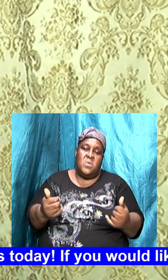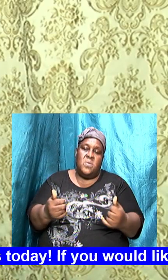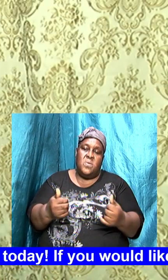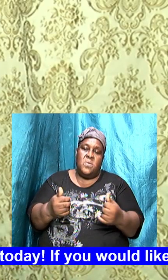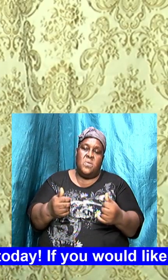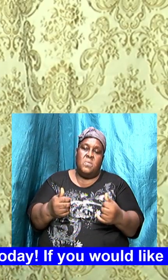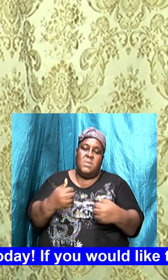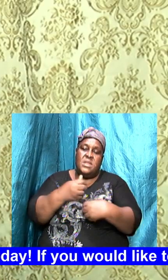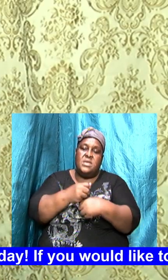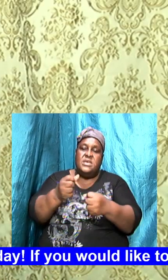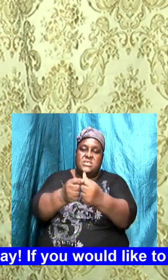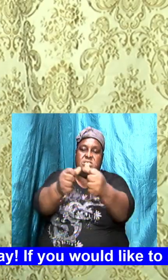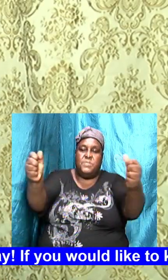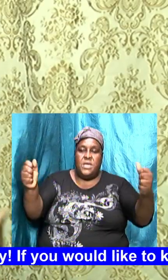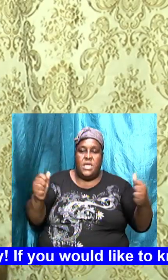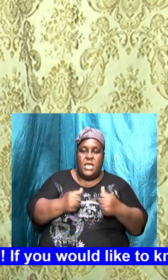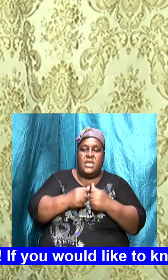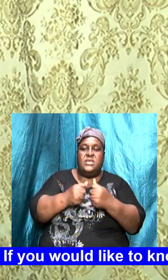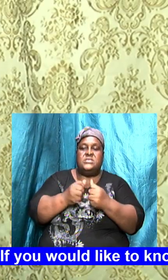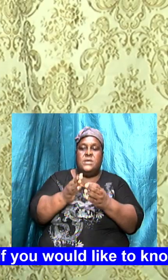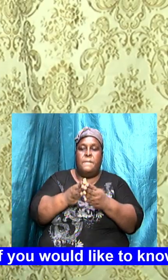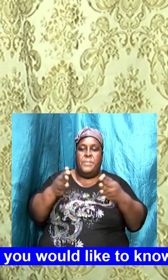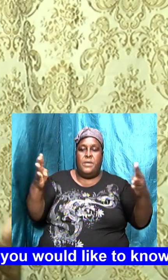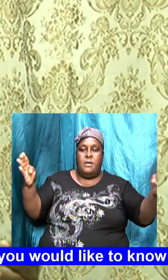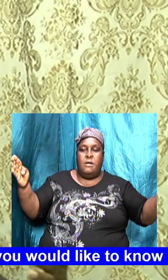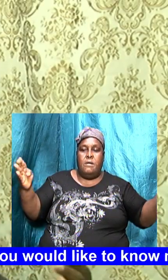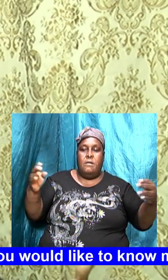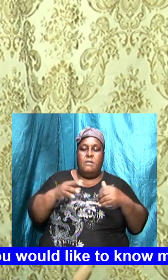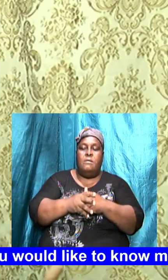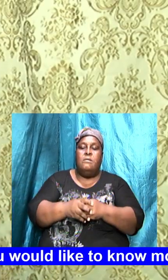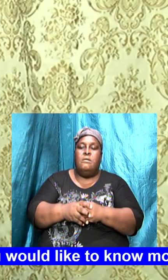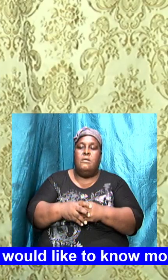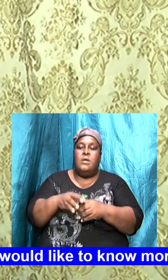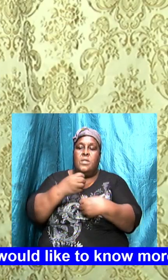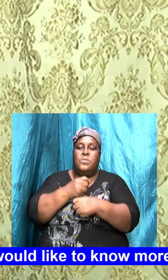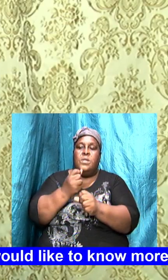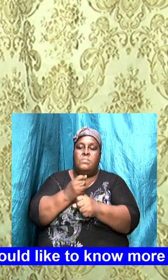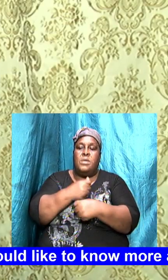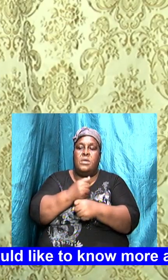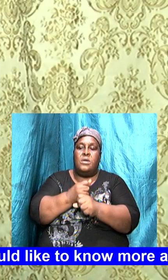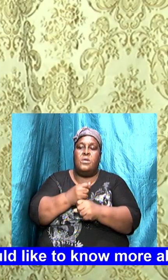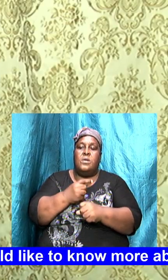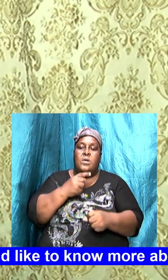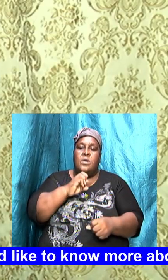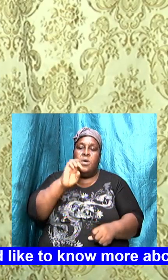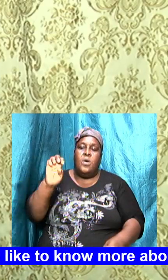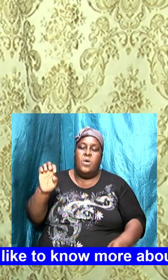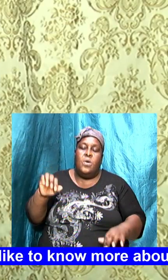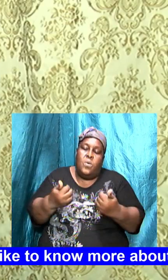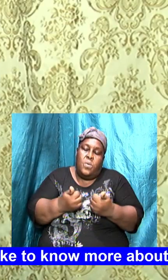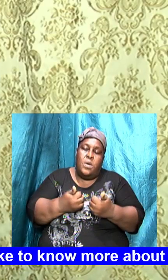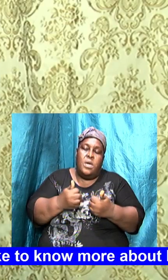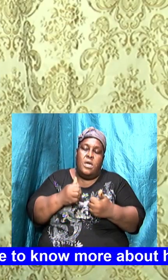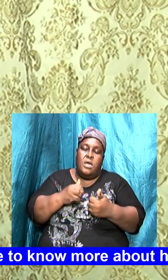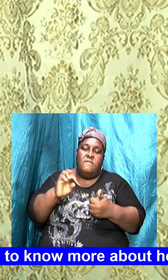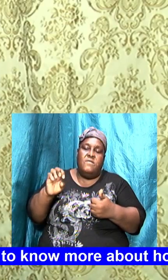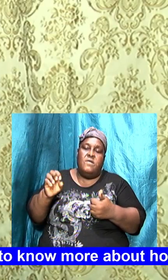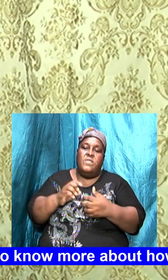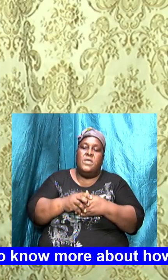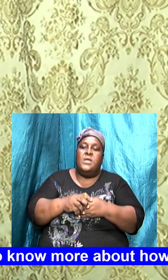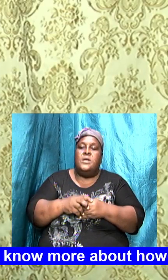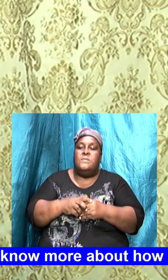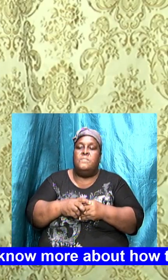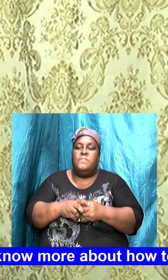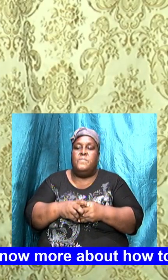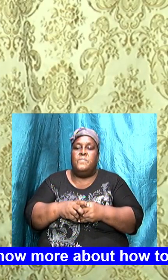there for that amount and more, and we will allow for that. However, the process,